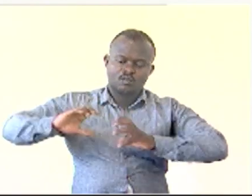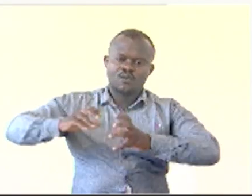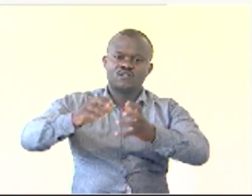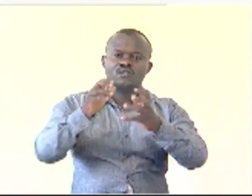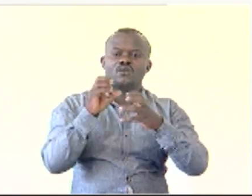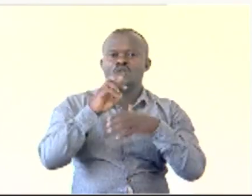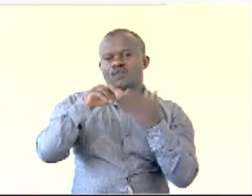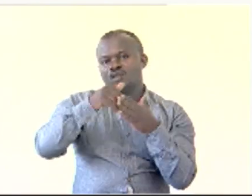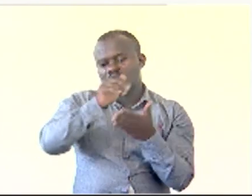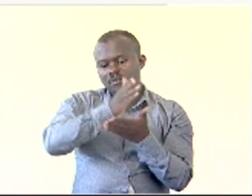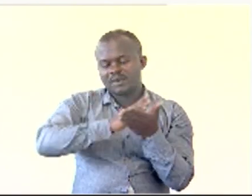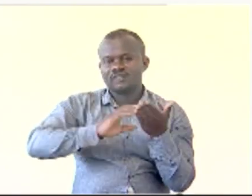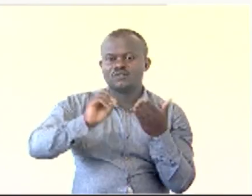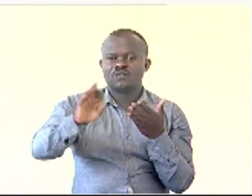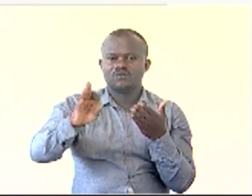of parts of